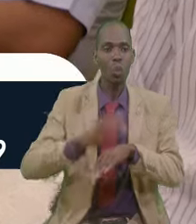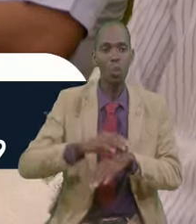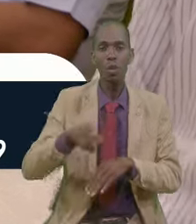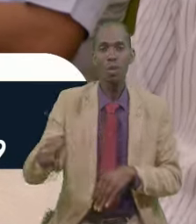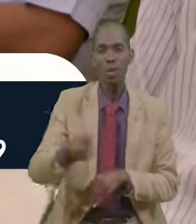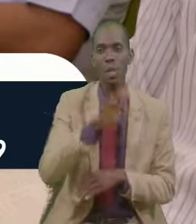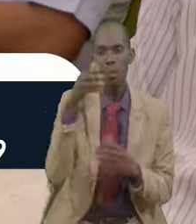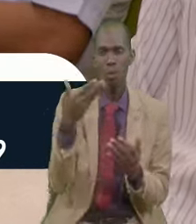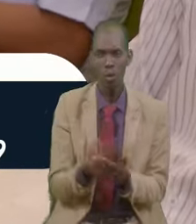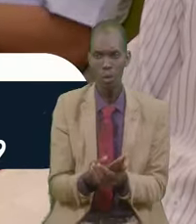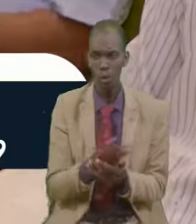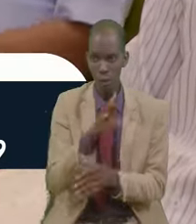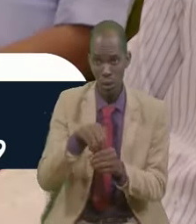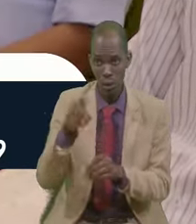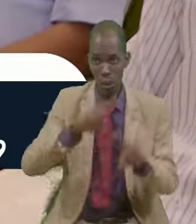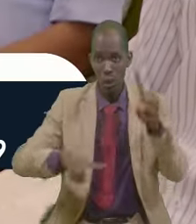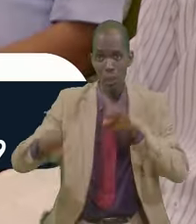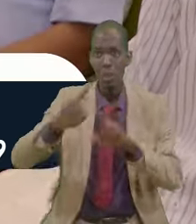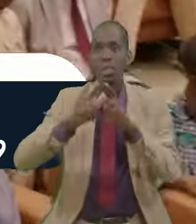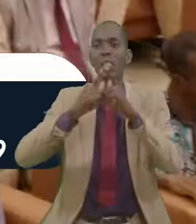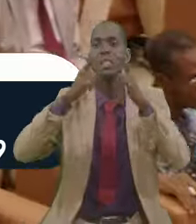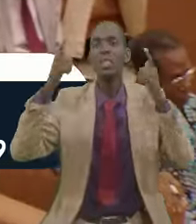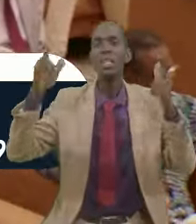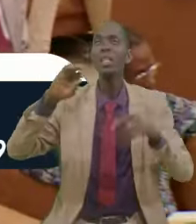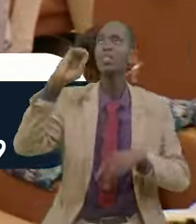If you are part of the all, tell me out aloud.